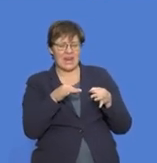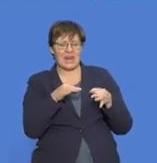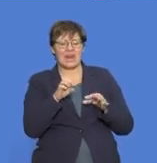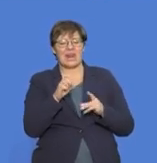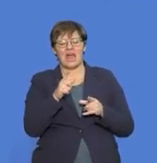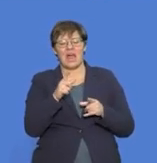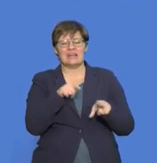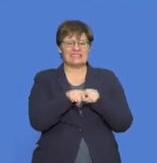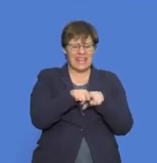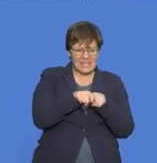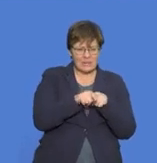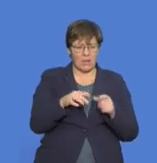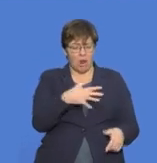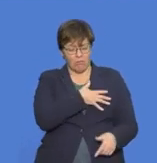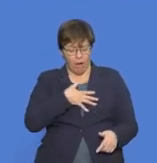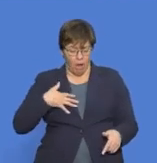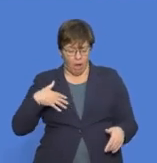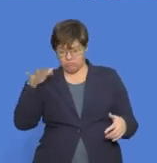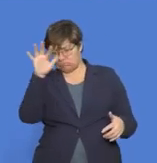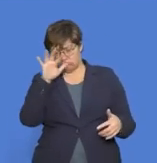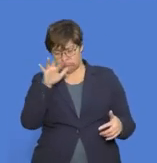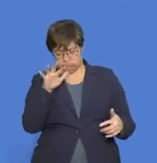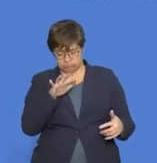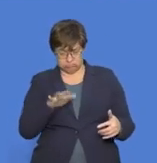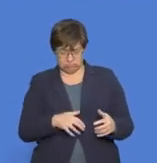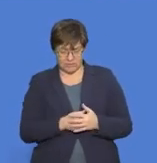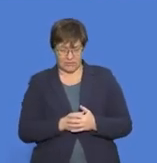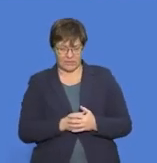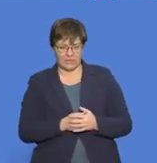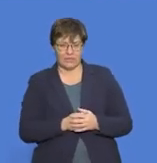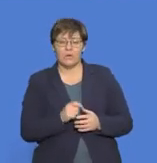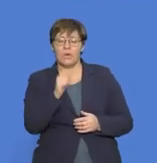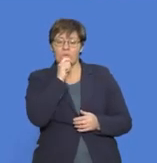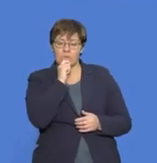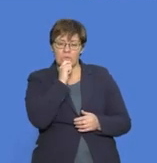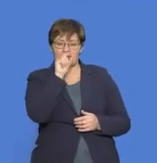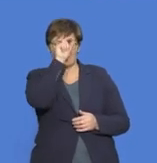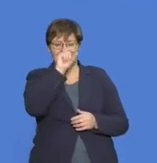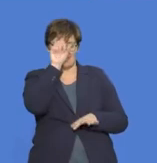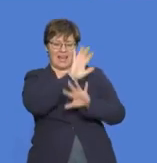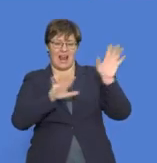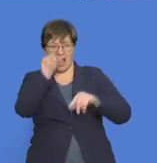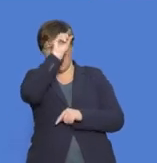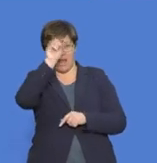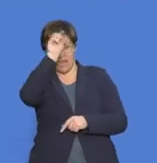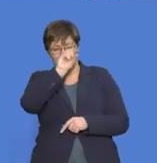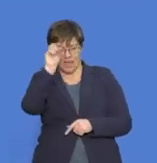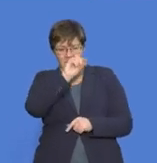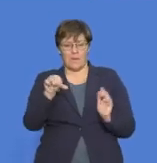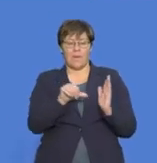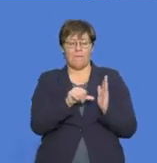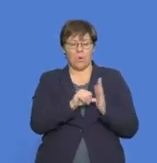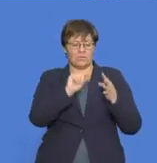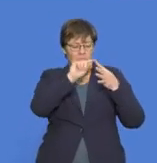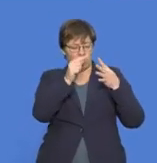long. Don't let that fool you. Use a highlighter and pick up the important